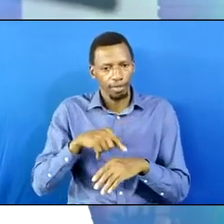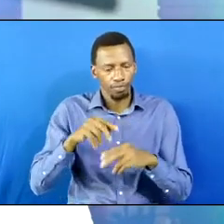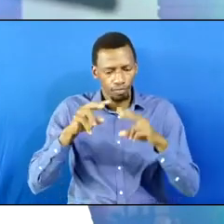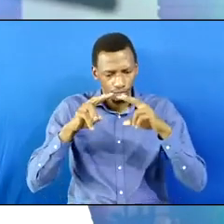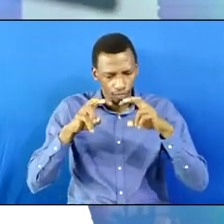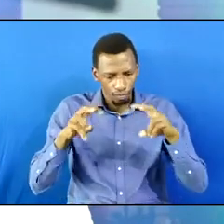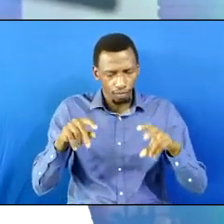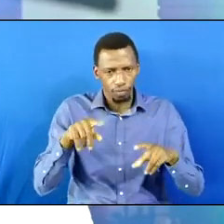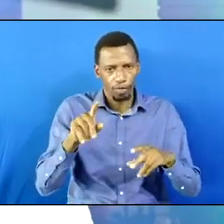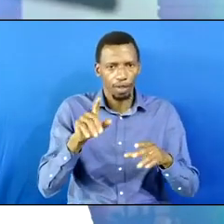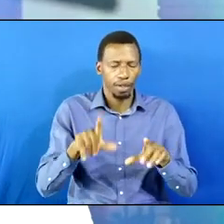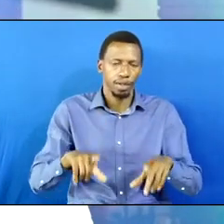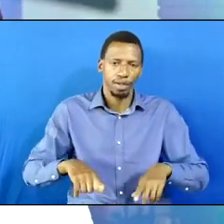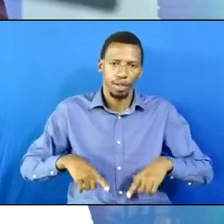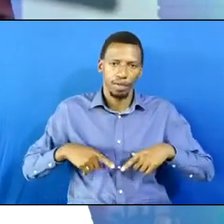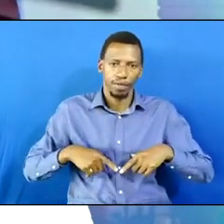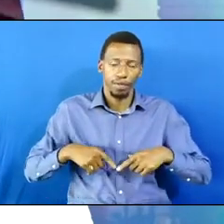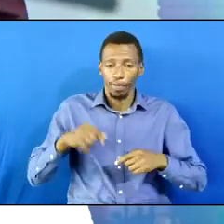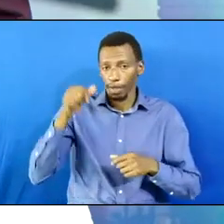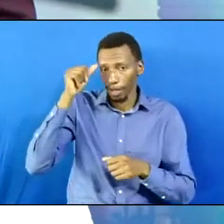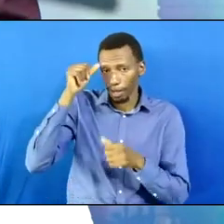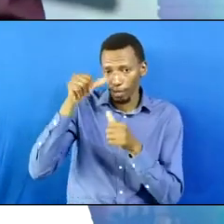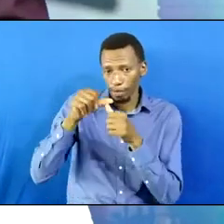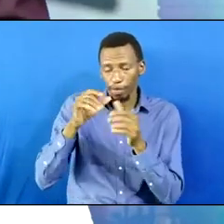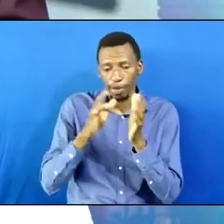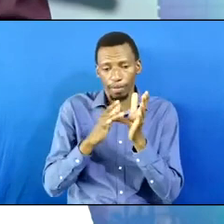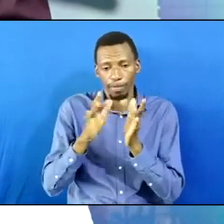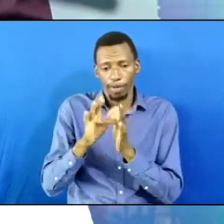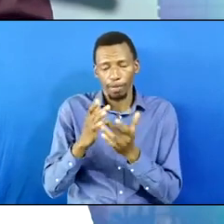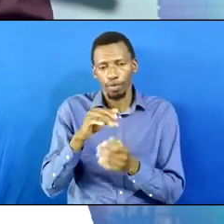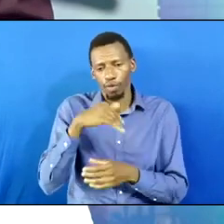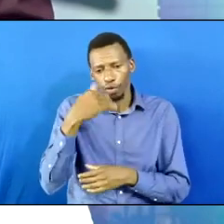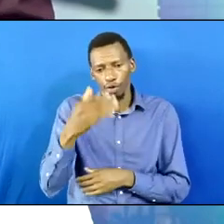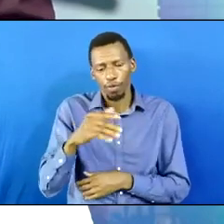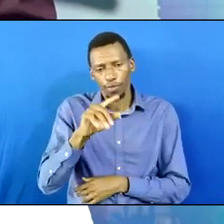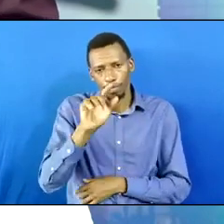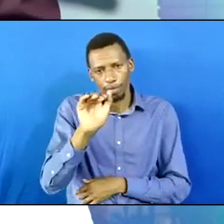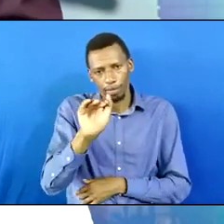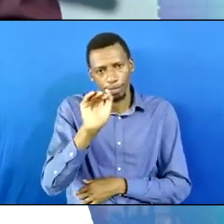want you to remember that the Bible questions us several times.